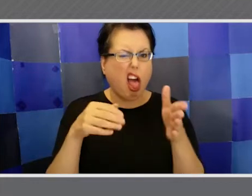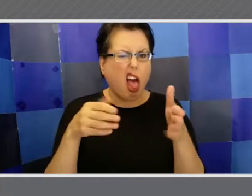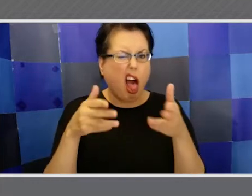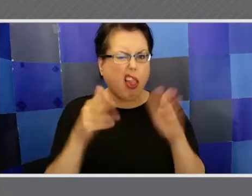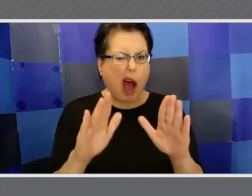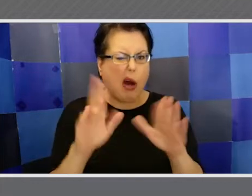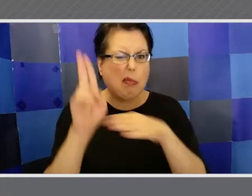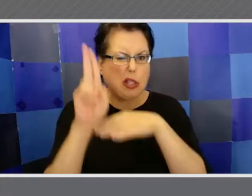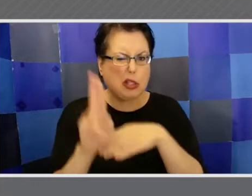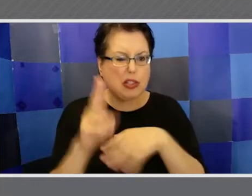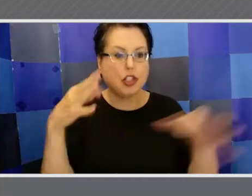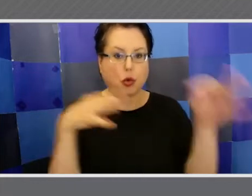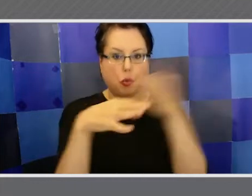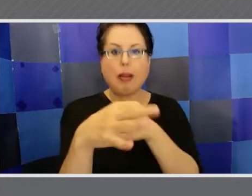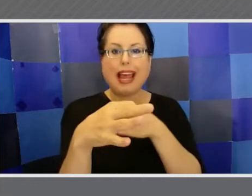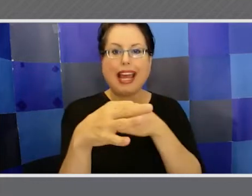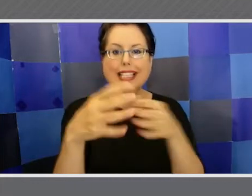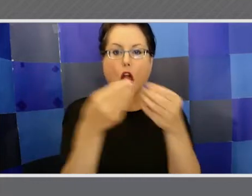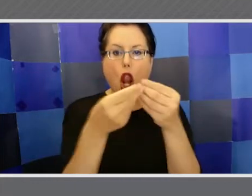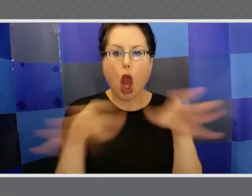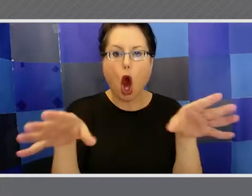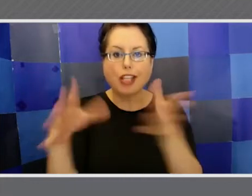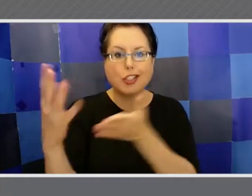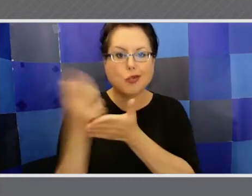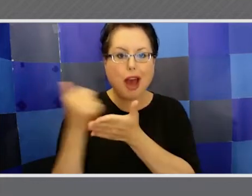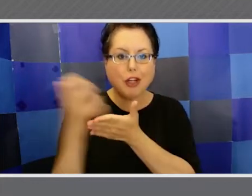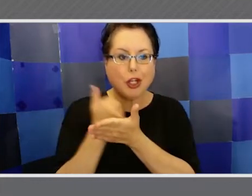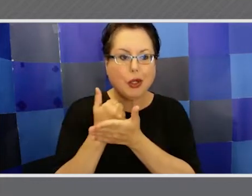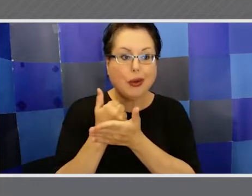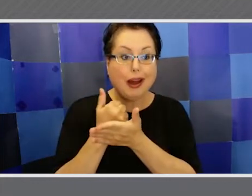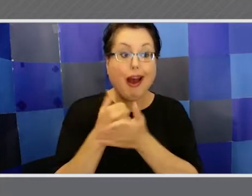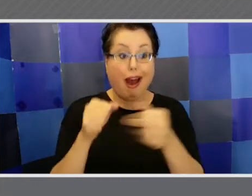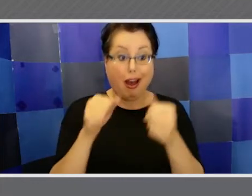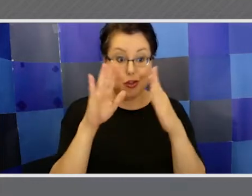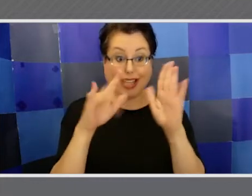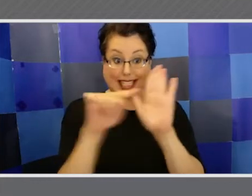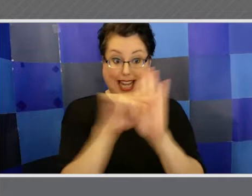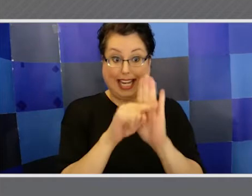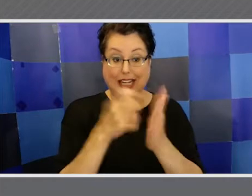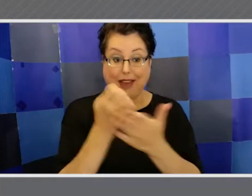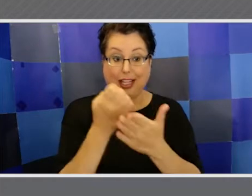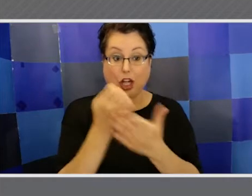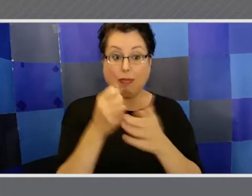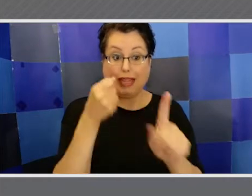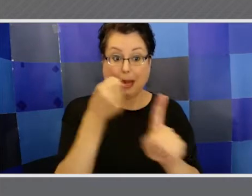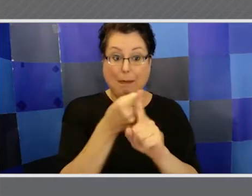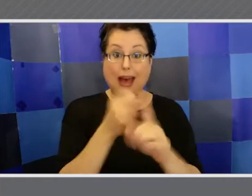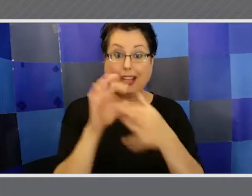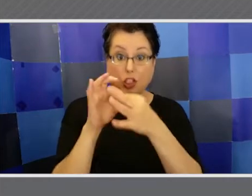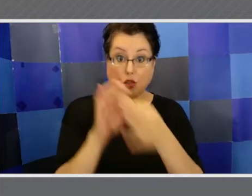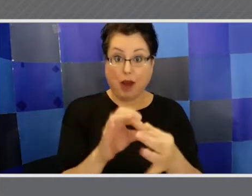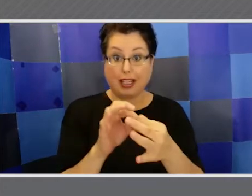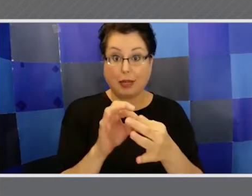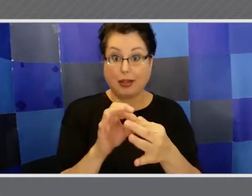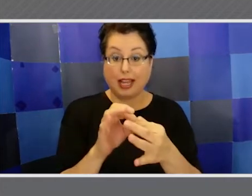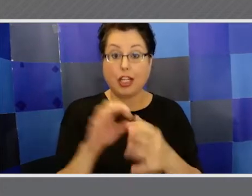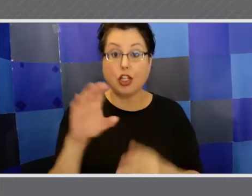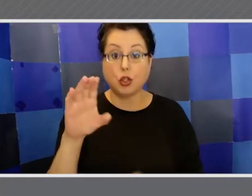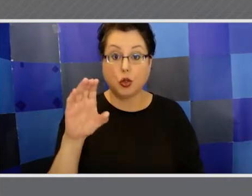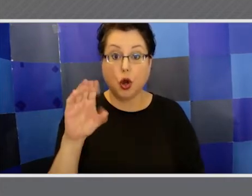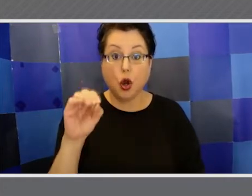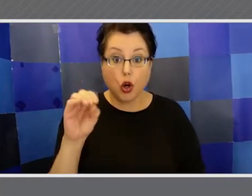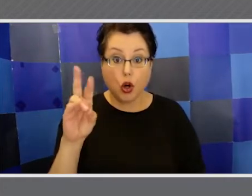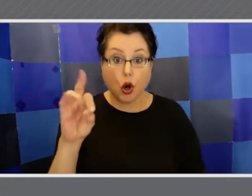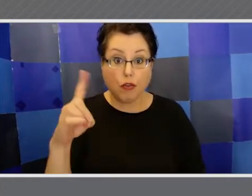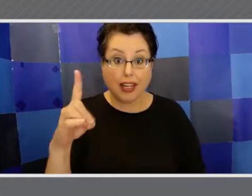are to replace lost revenue, to address negative economic impacts that are directly tied to COVID-19, and to invest